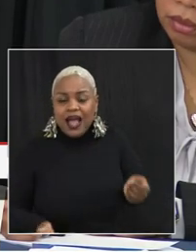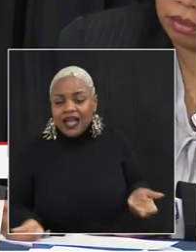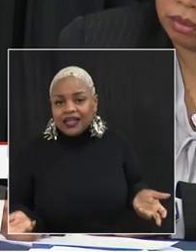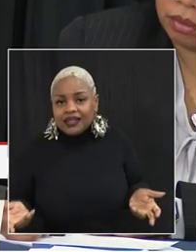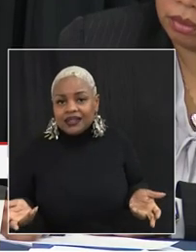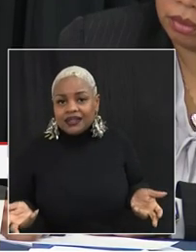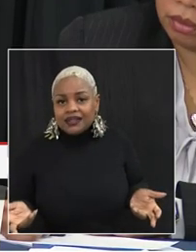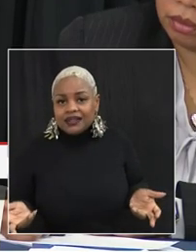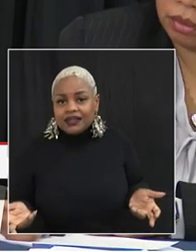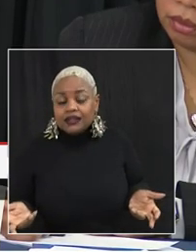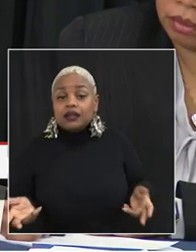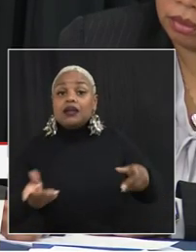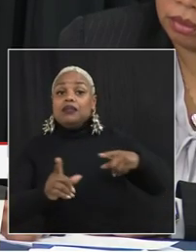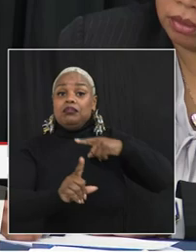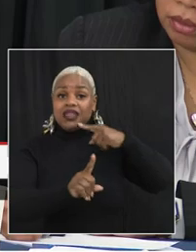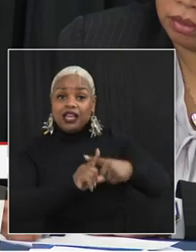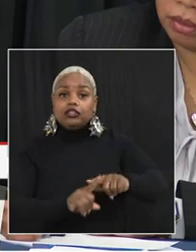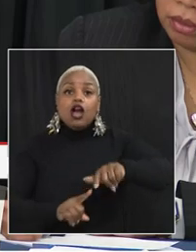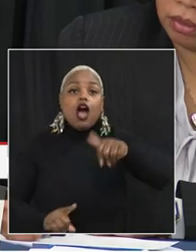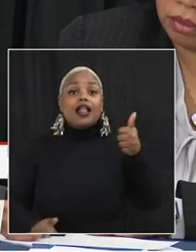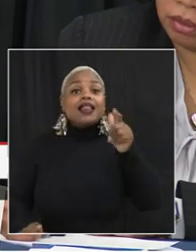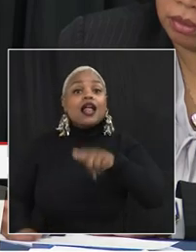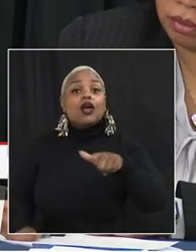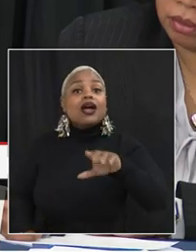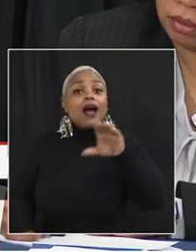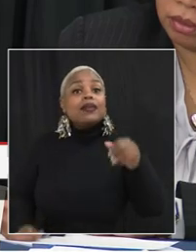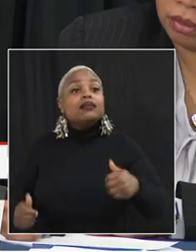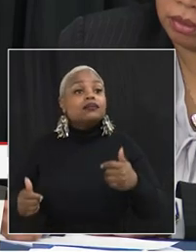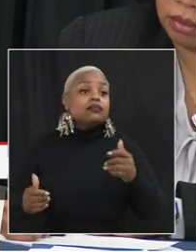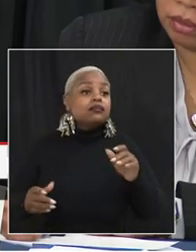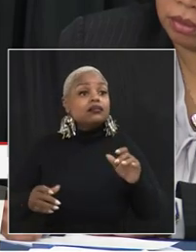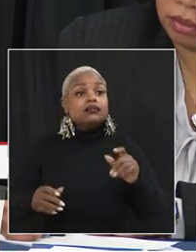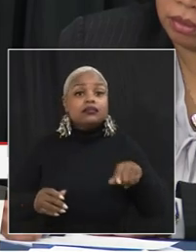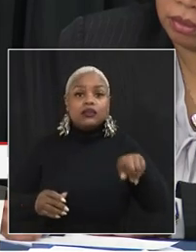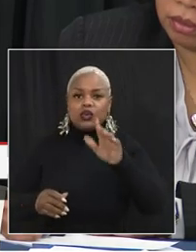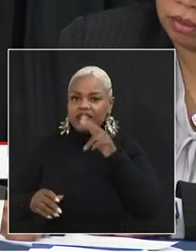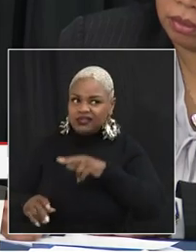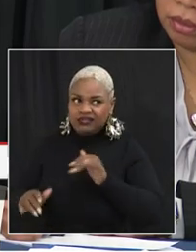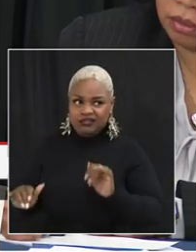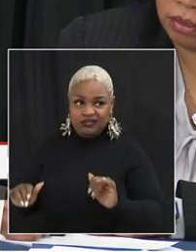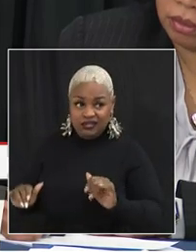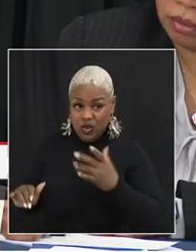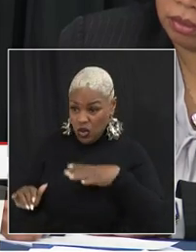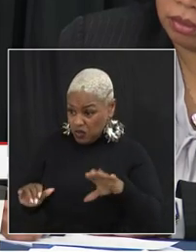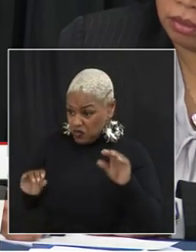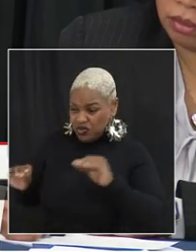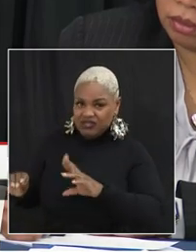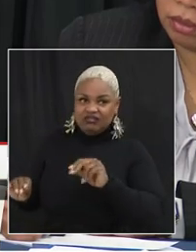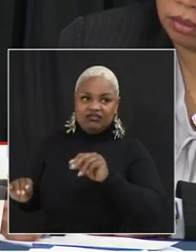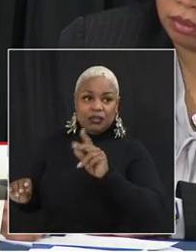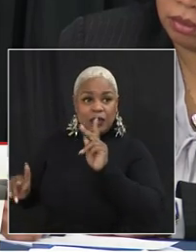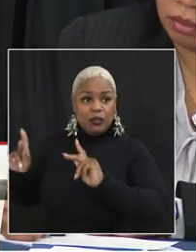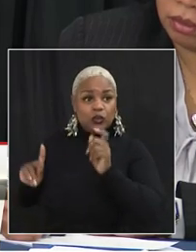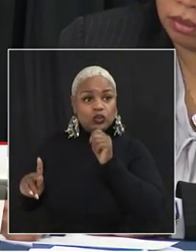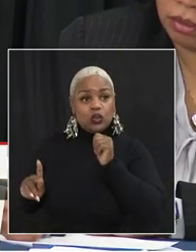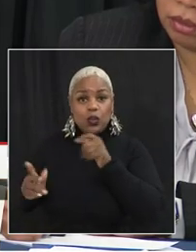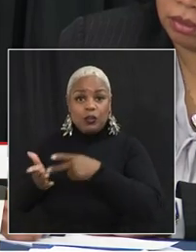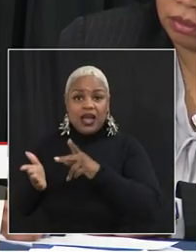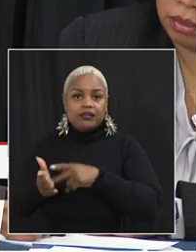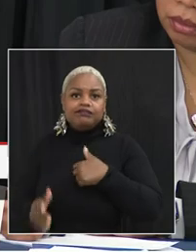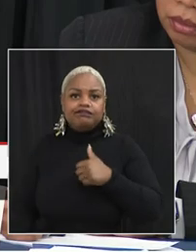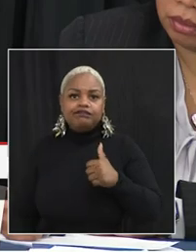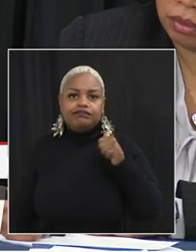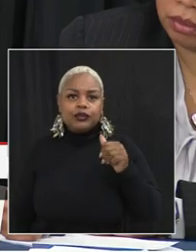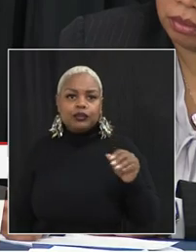come in DC. And so there's some very discrete things around TOPA that I have at the council right now with the Rental